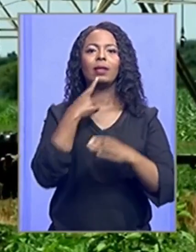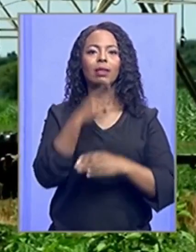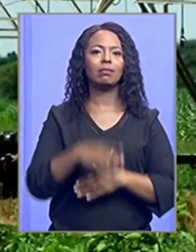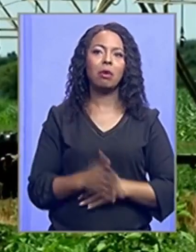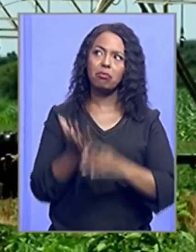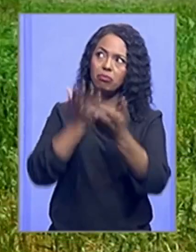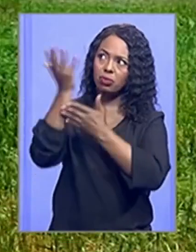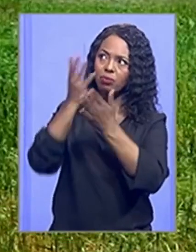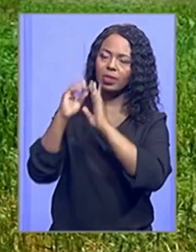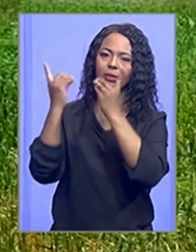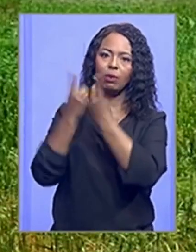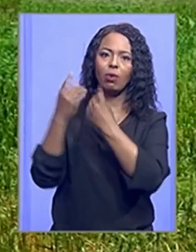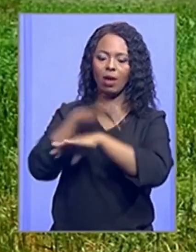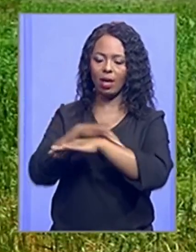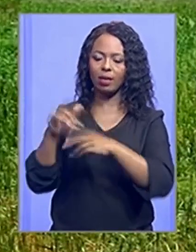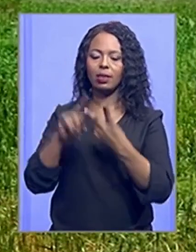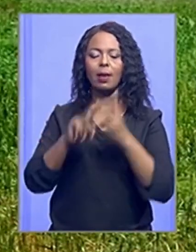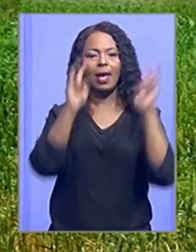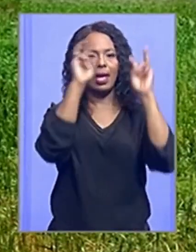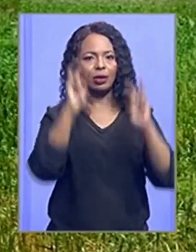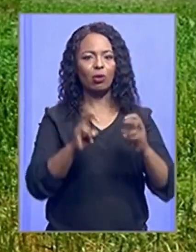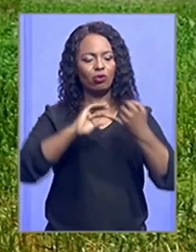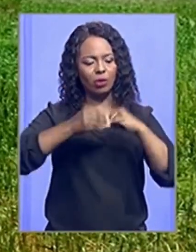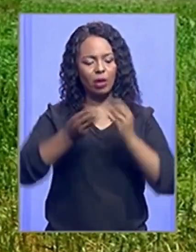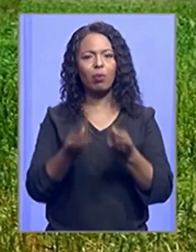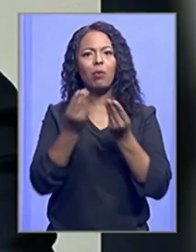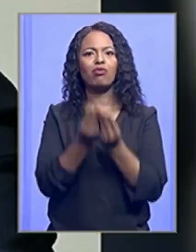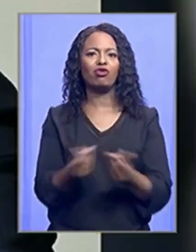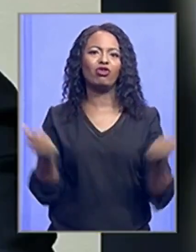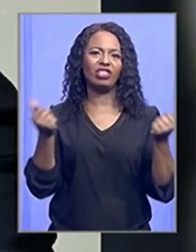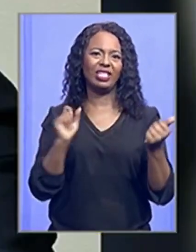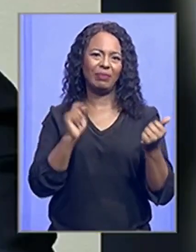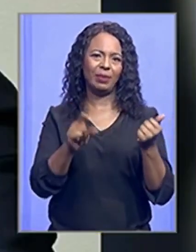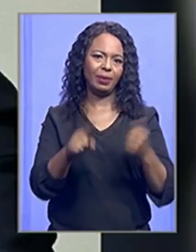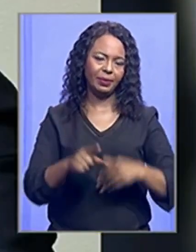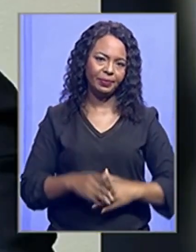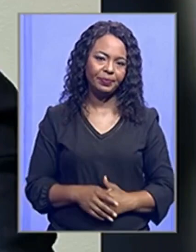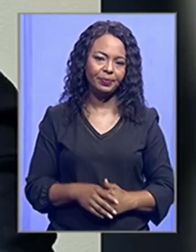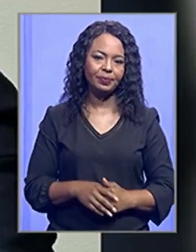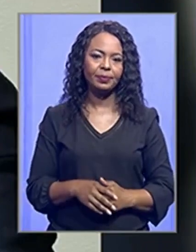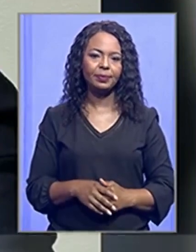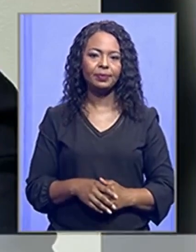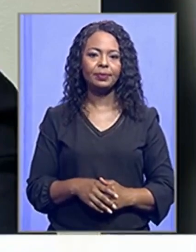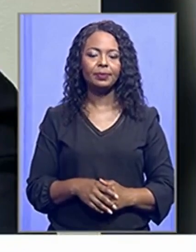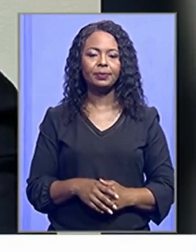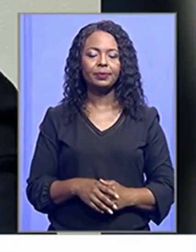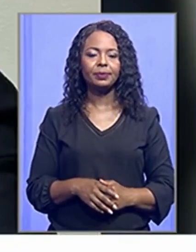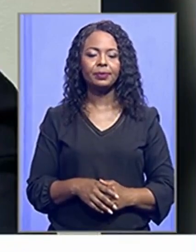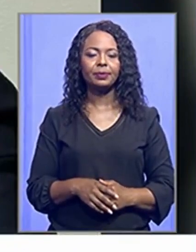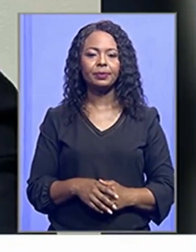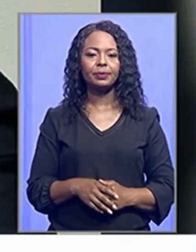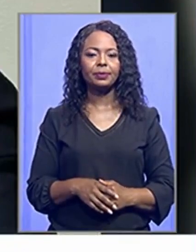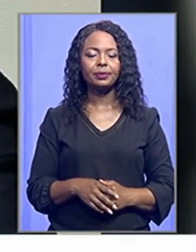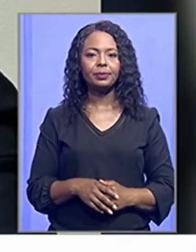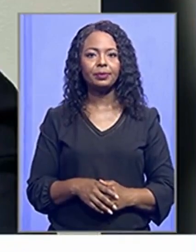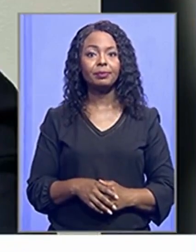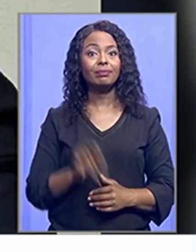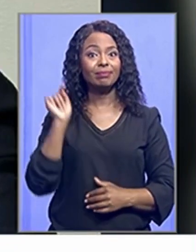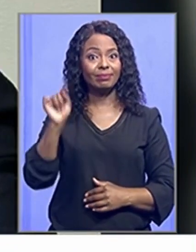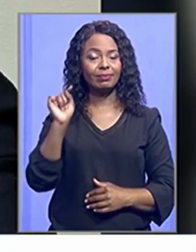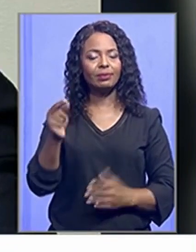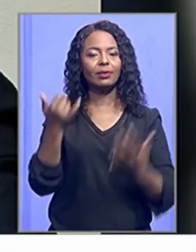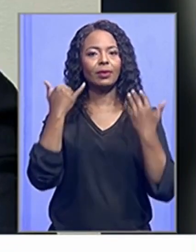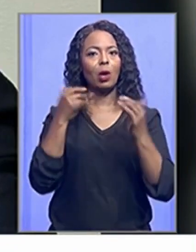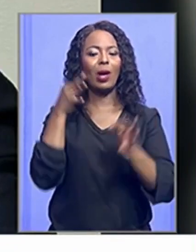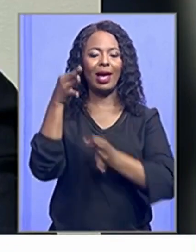le lefapha la temo le Eskom ho tla ka tharollo. Die huidige beerdkragsituasie het die vermoë om Krapool